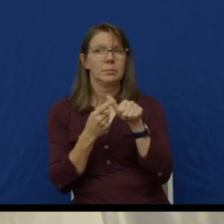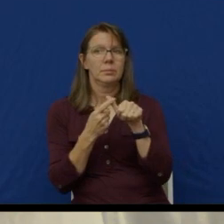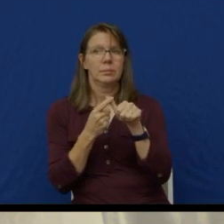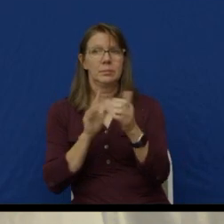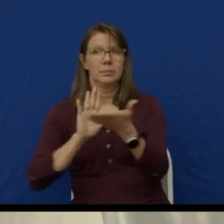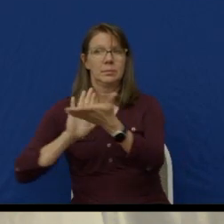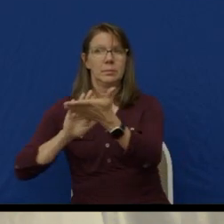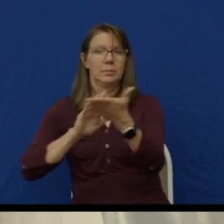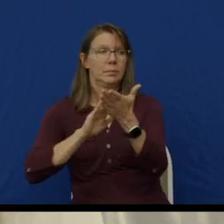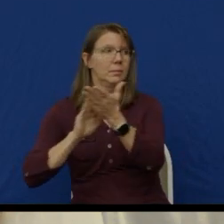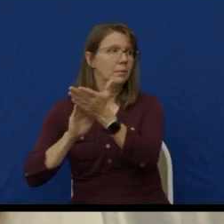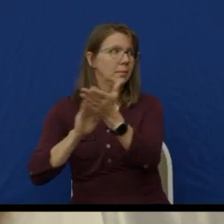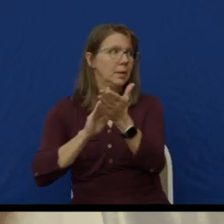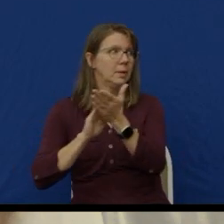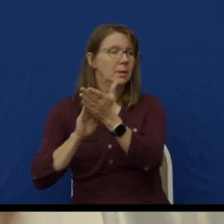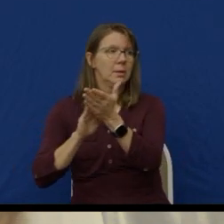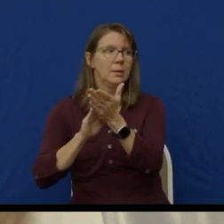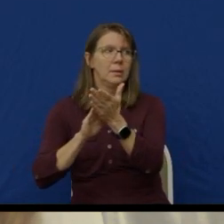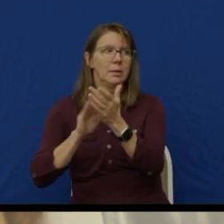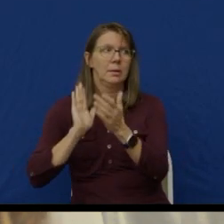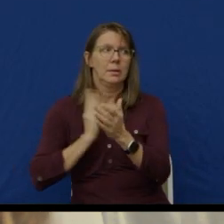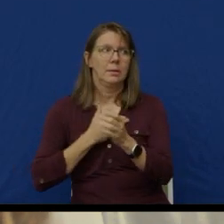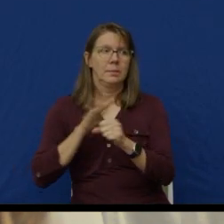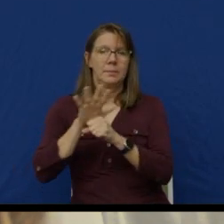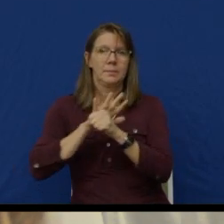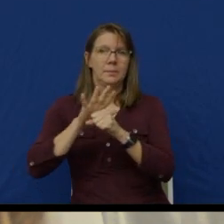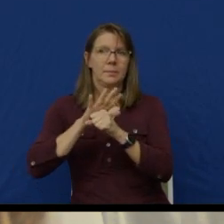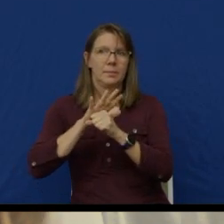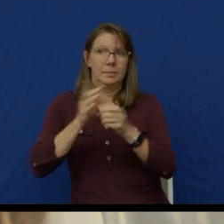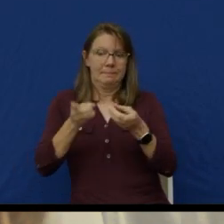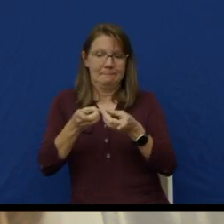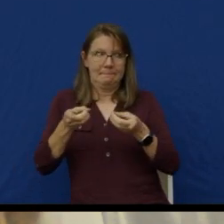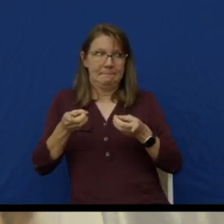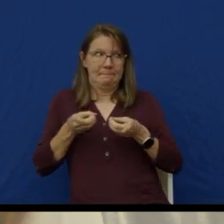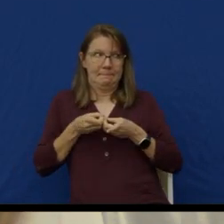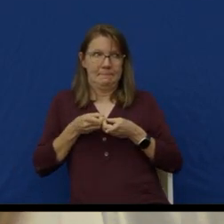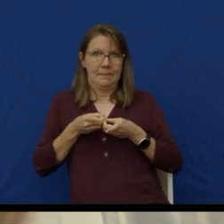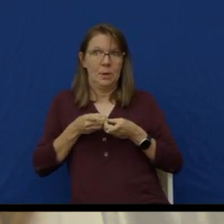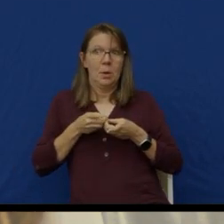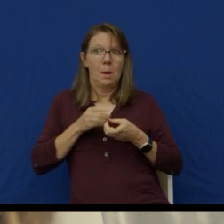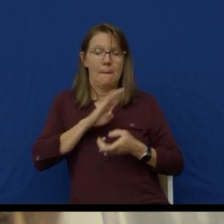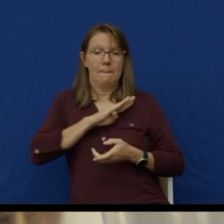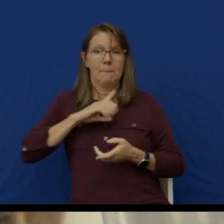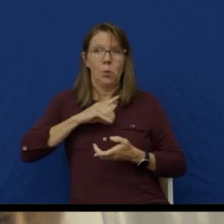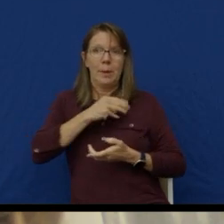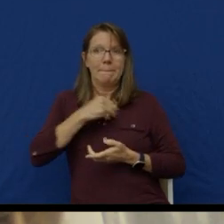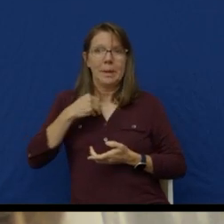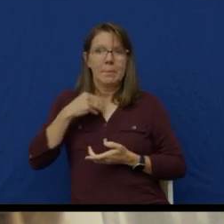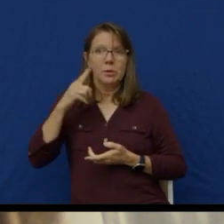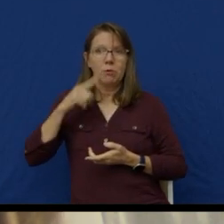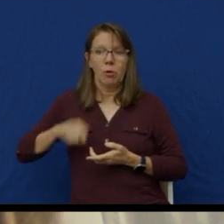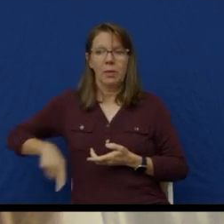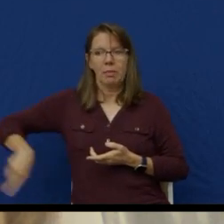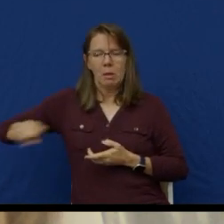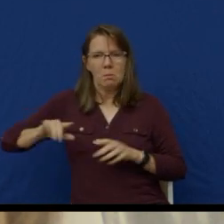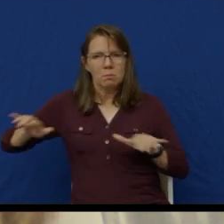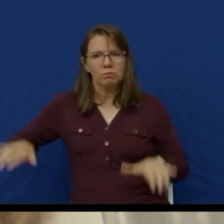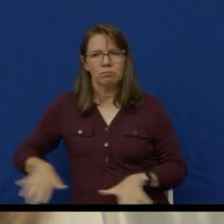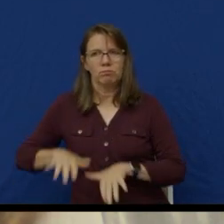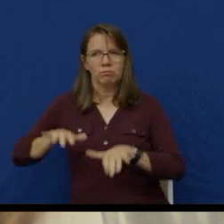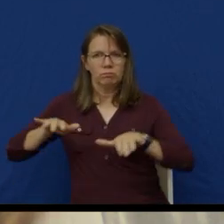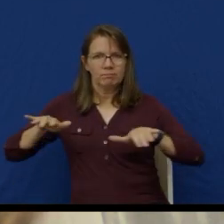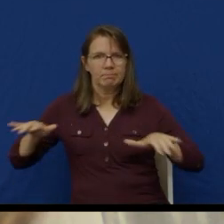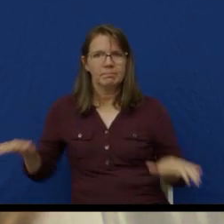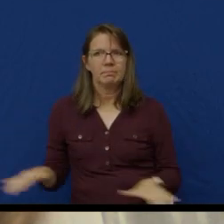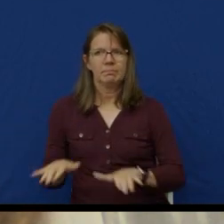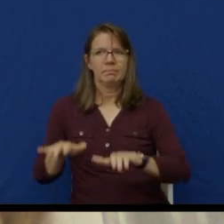commending our local district school board members on their efforts and the amount